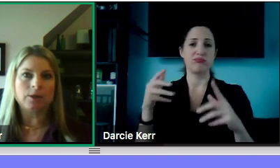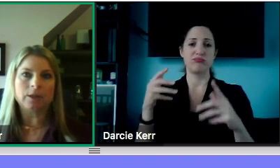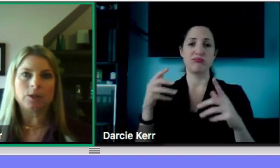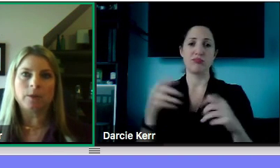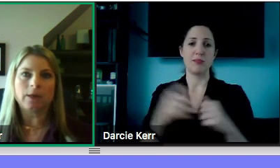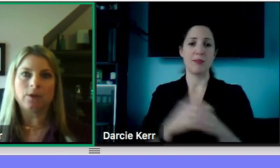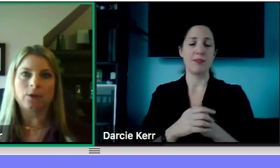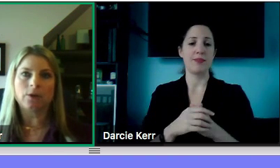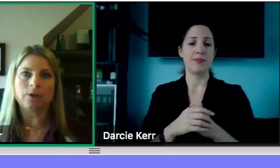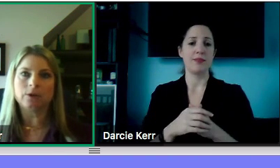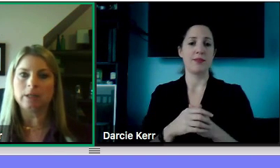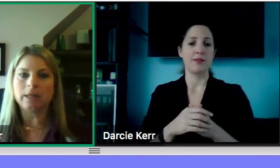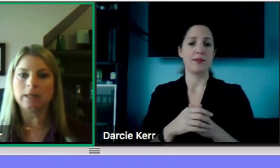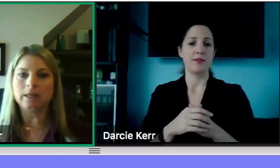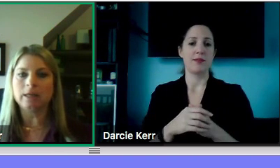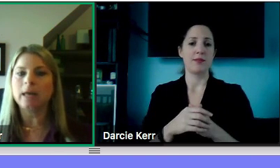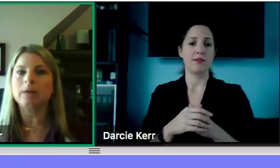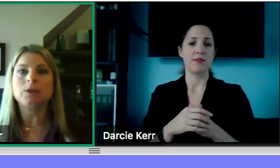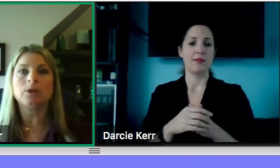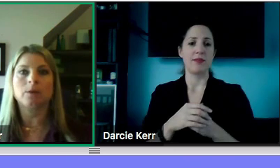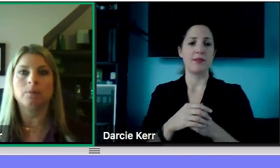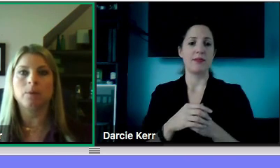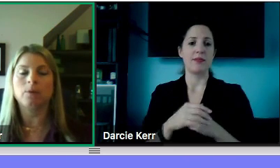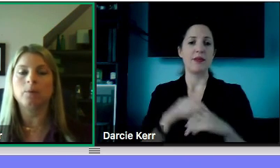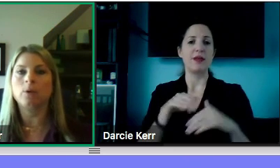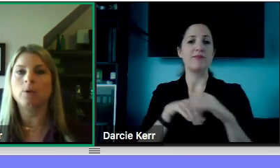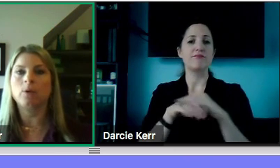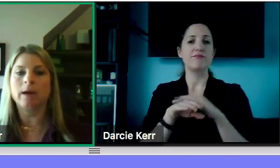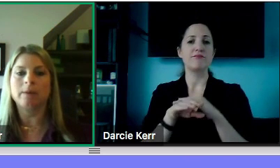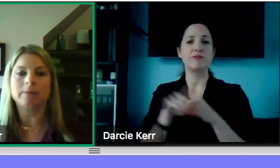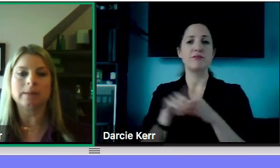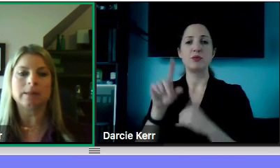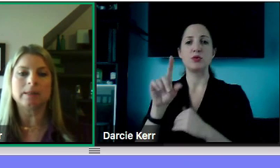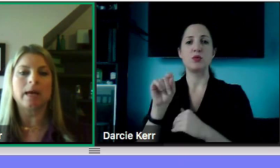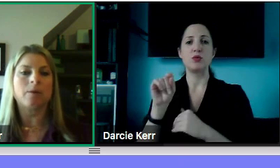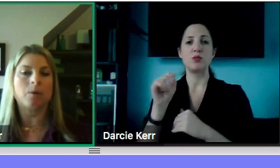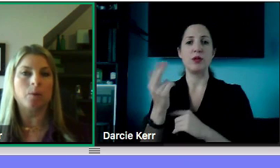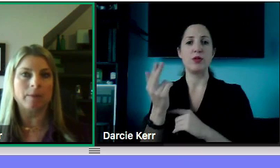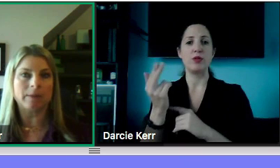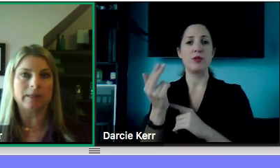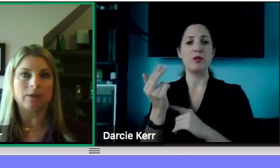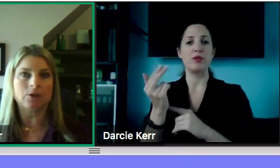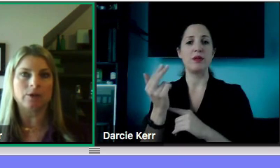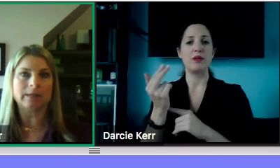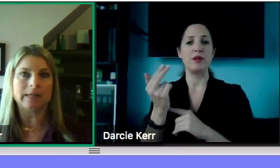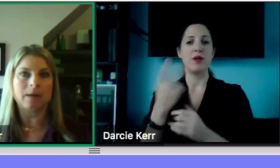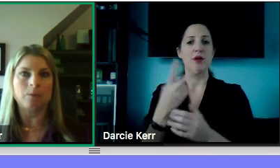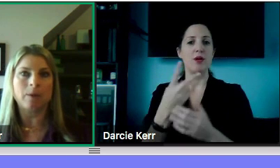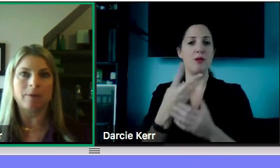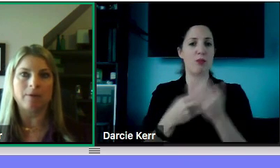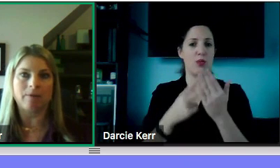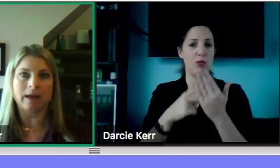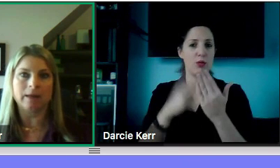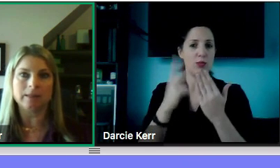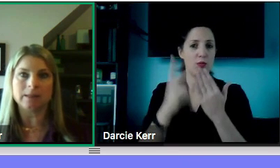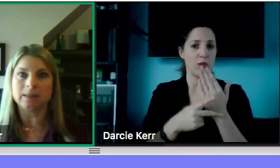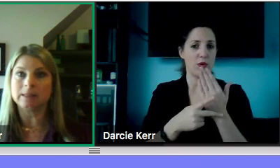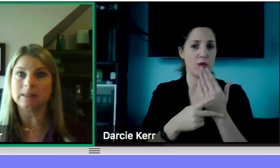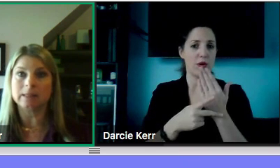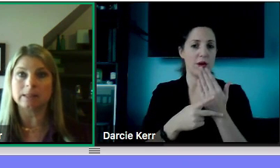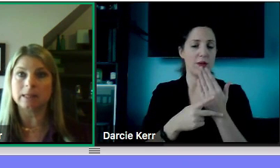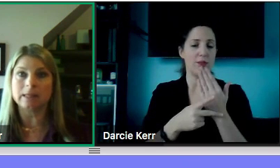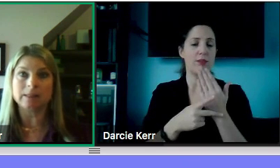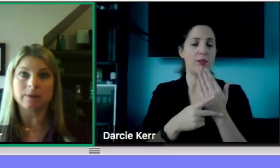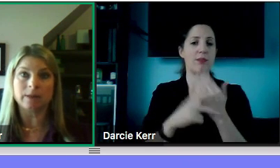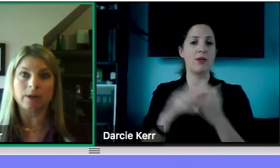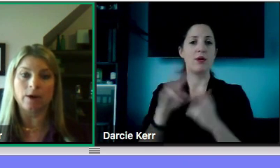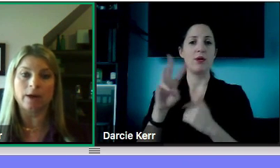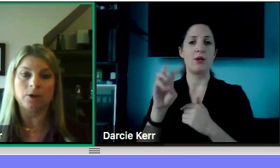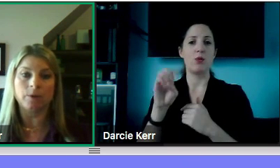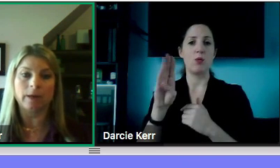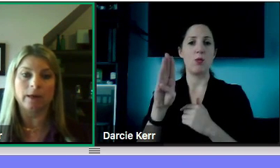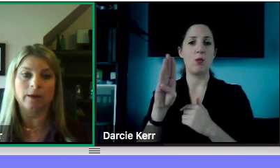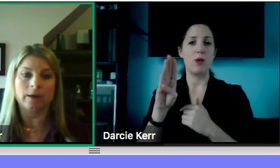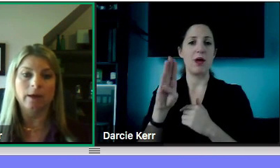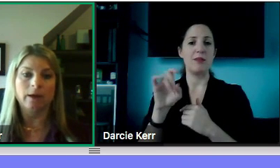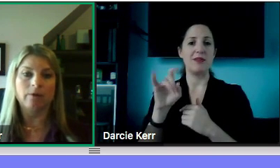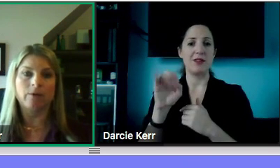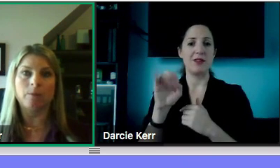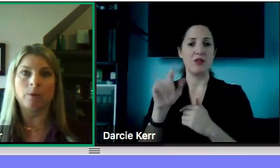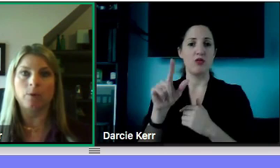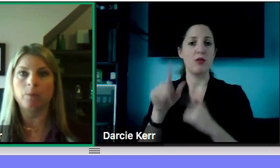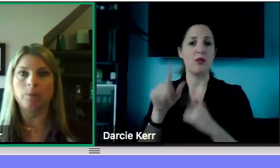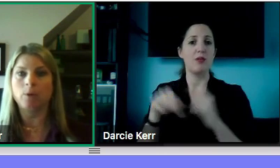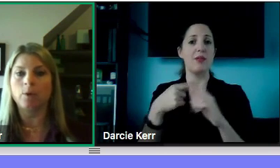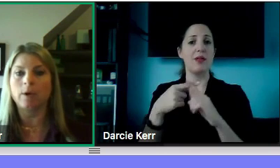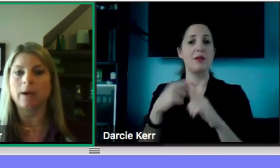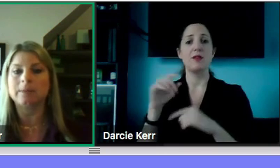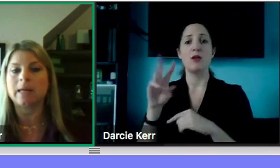us during 2013 and took both programs, the Web Essentials and Web Advanced, and successfully